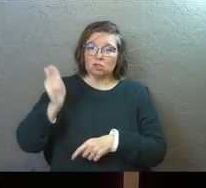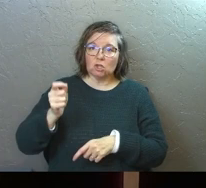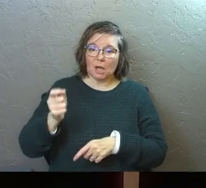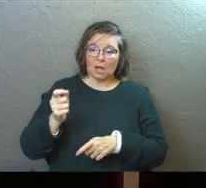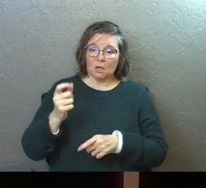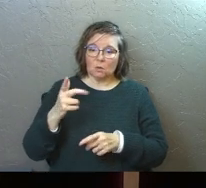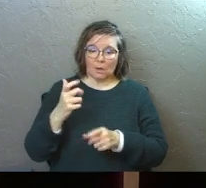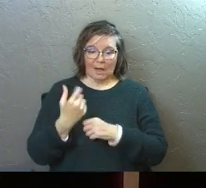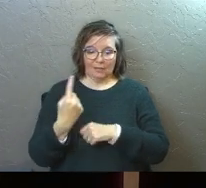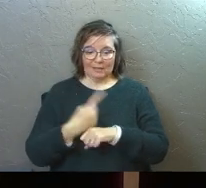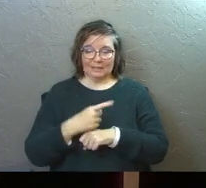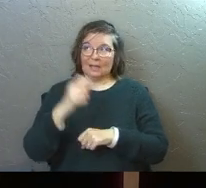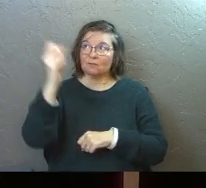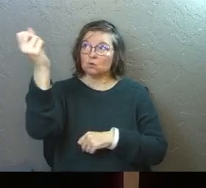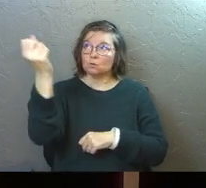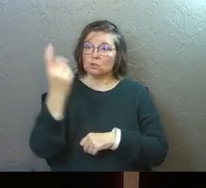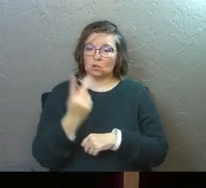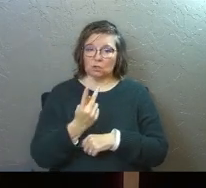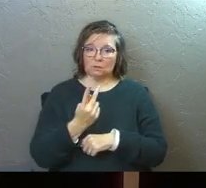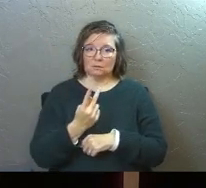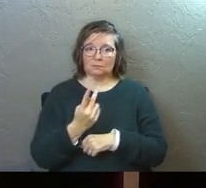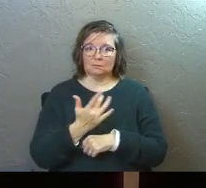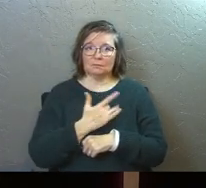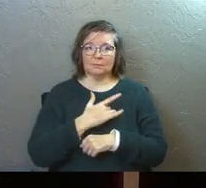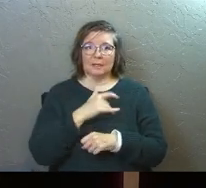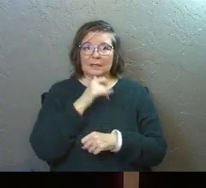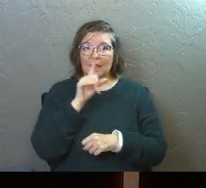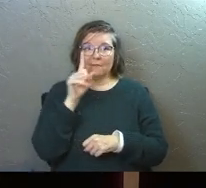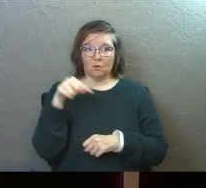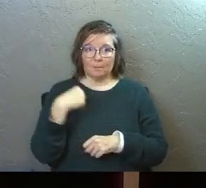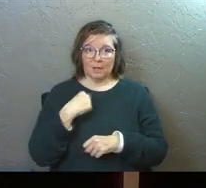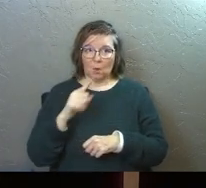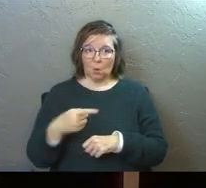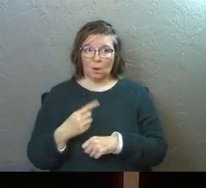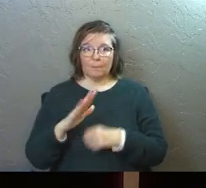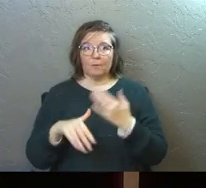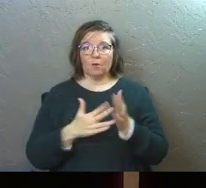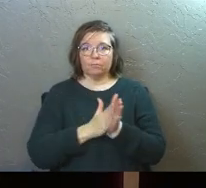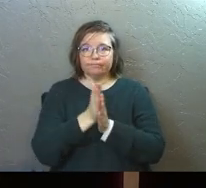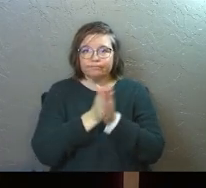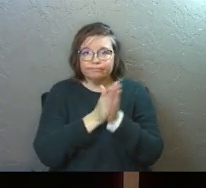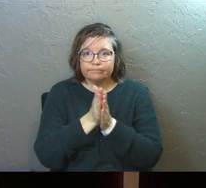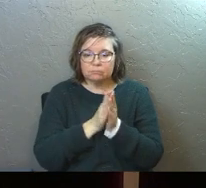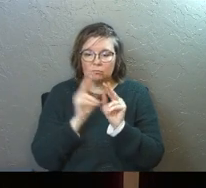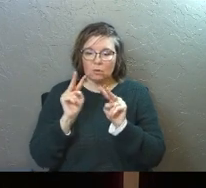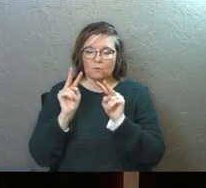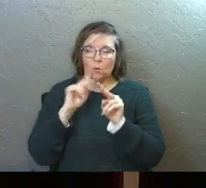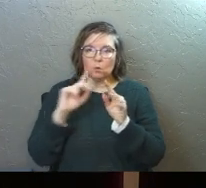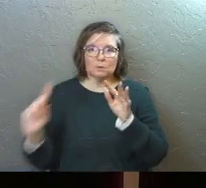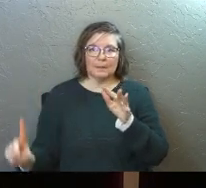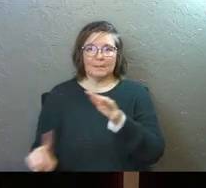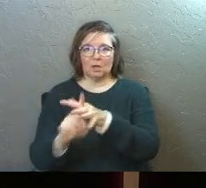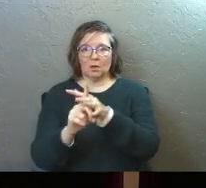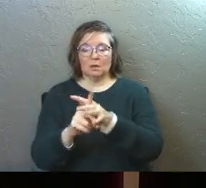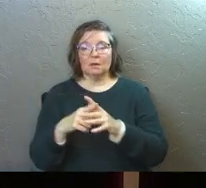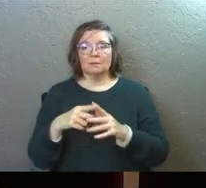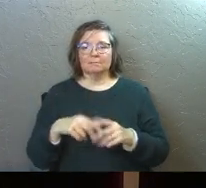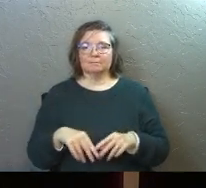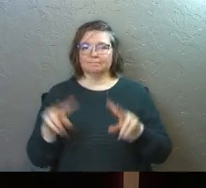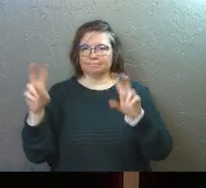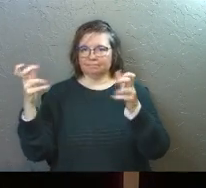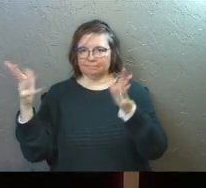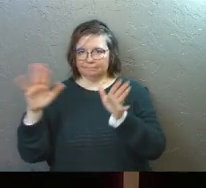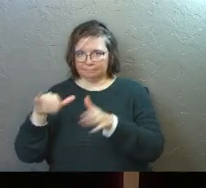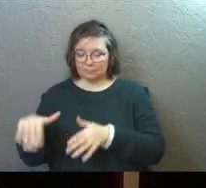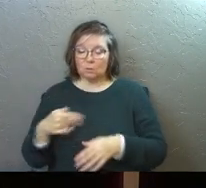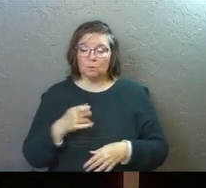will give me on the day of his return. And the prize is not just for me, but for all who eagerly look forward to his appearing. So Paul takes this moment